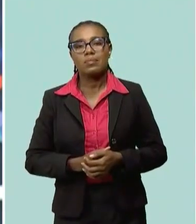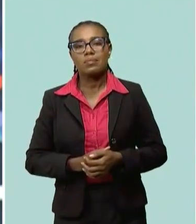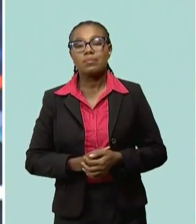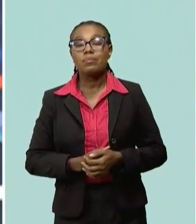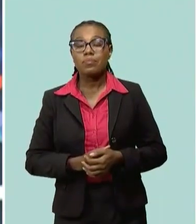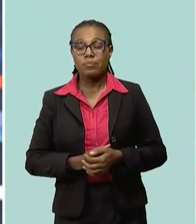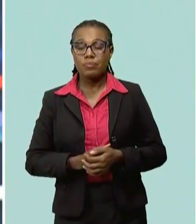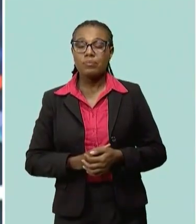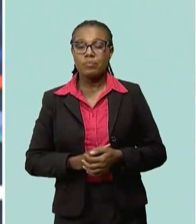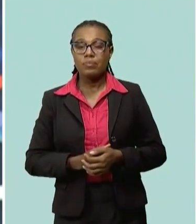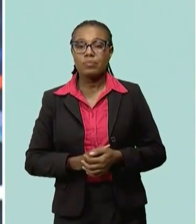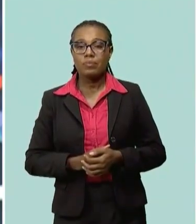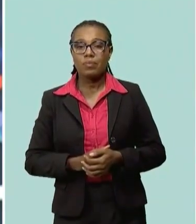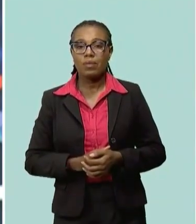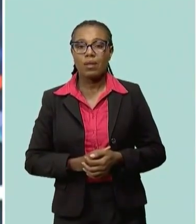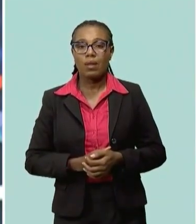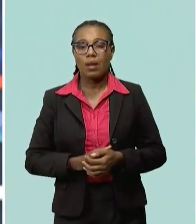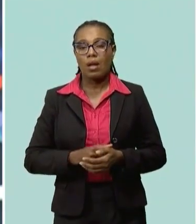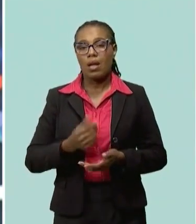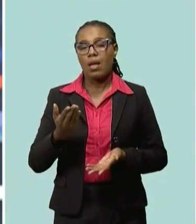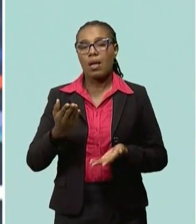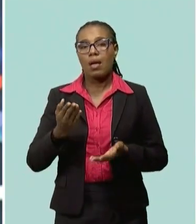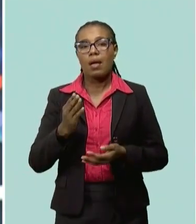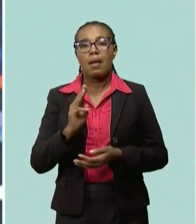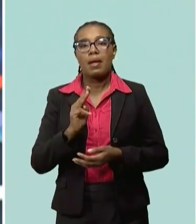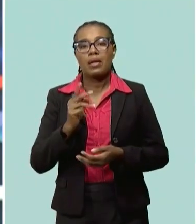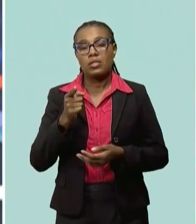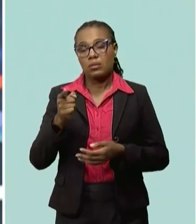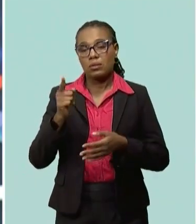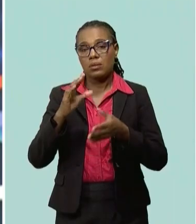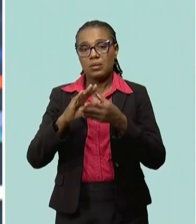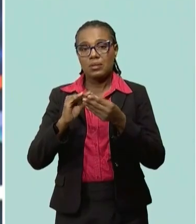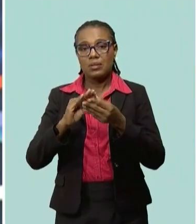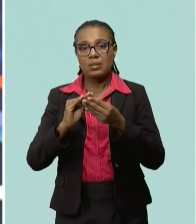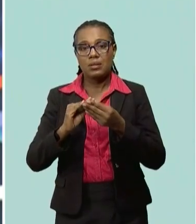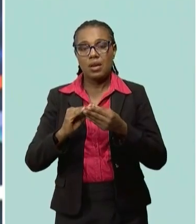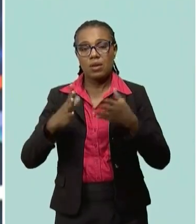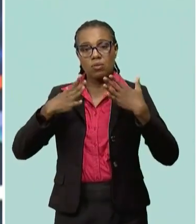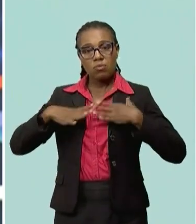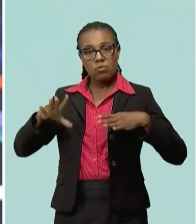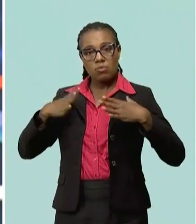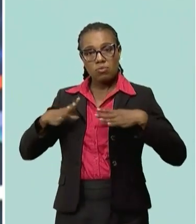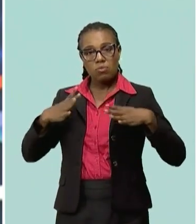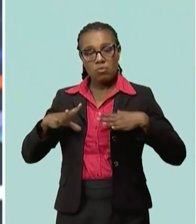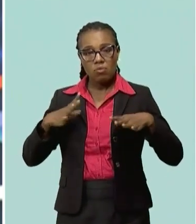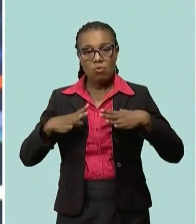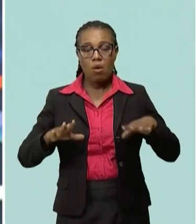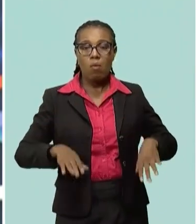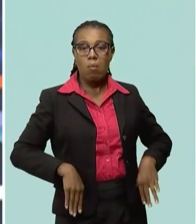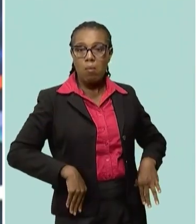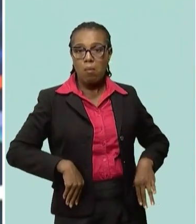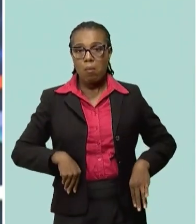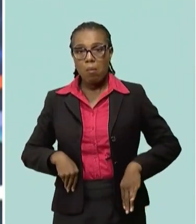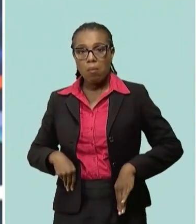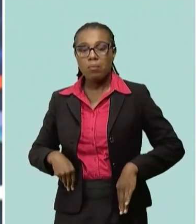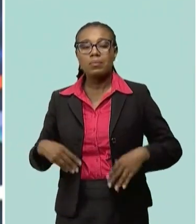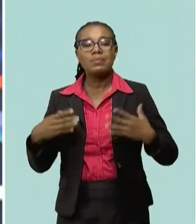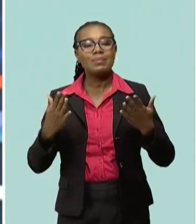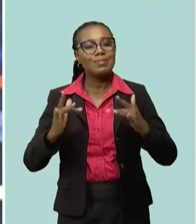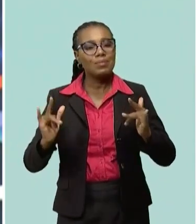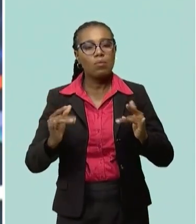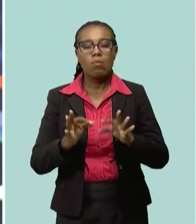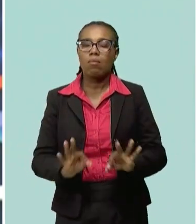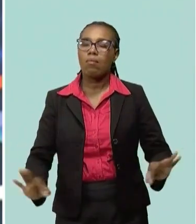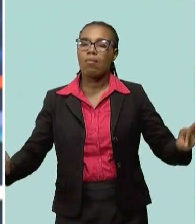Senator Dr. Munro-Knight says fashion and film are key areas. She says already $1 million has been earmarked for the expansion of the